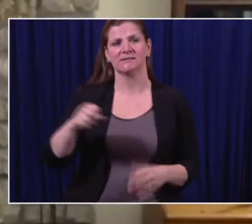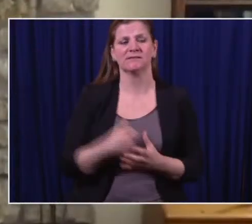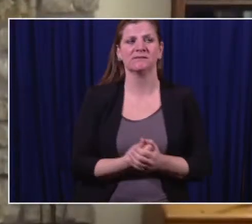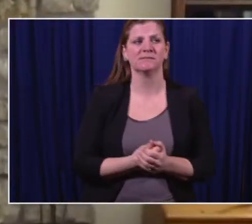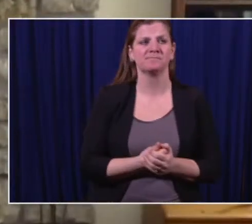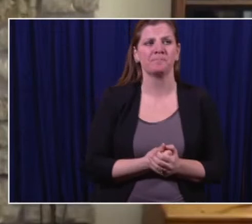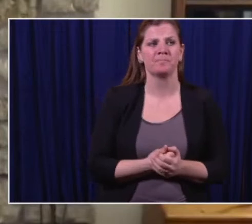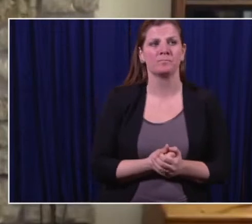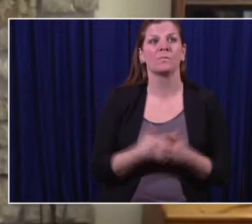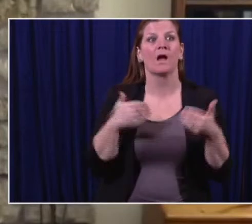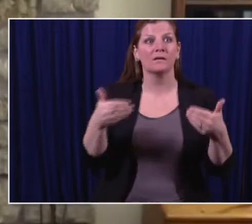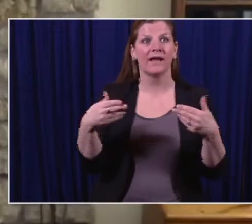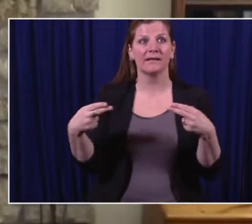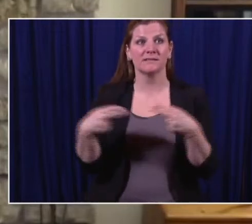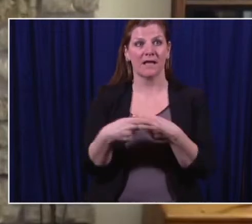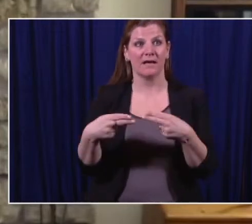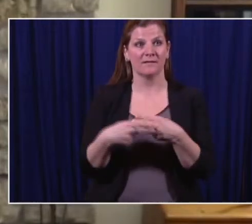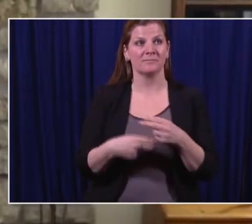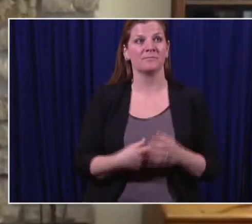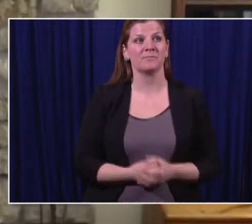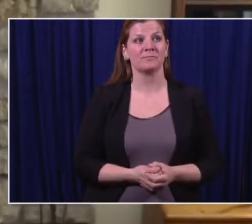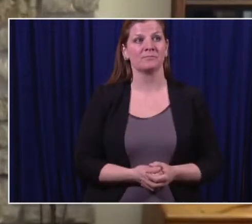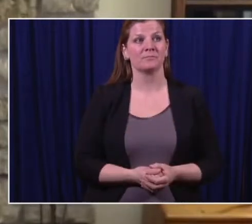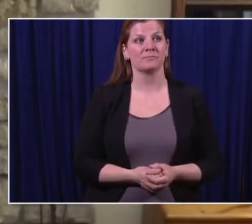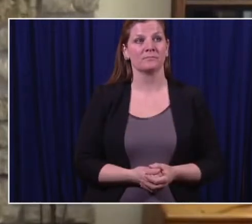next slide, Eric.